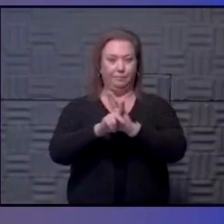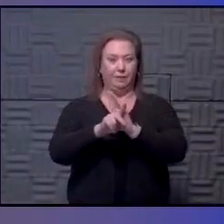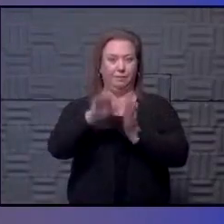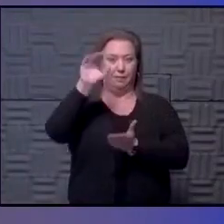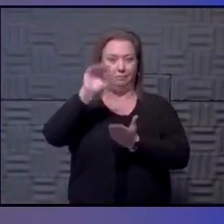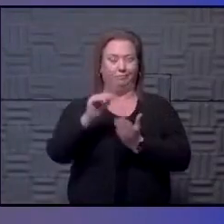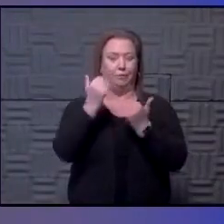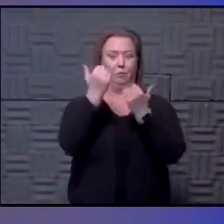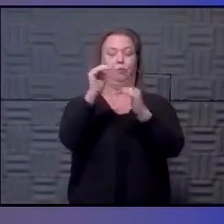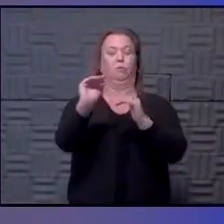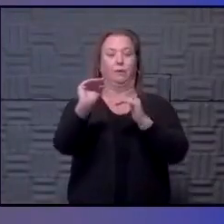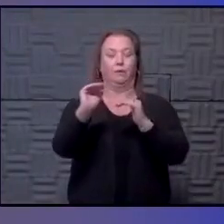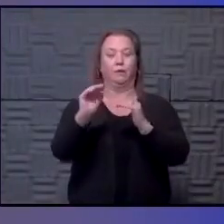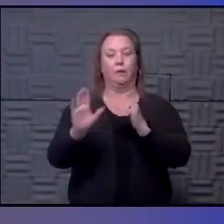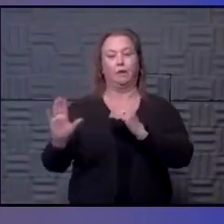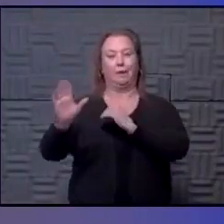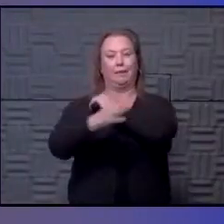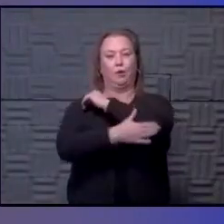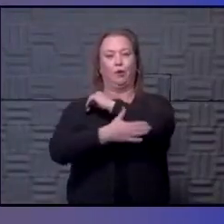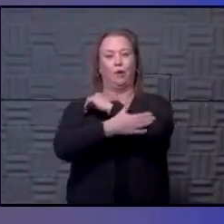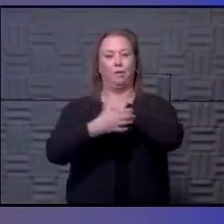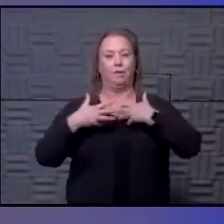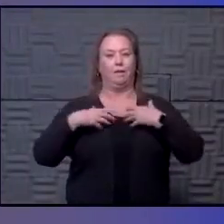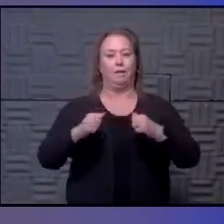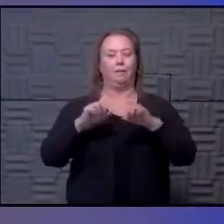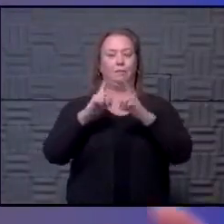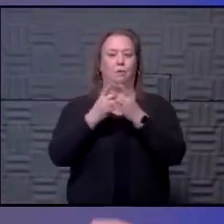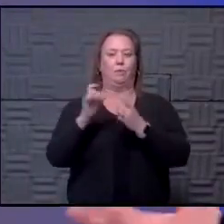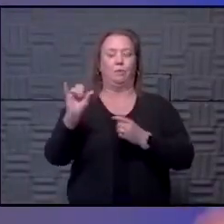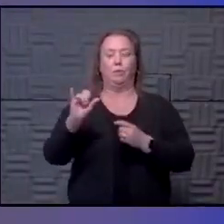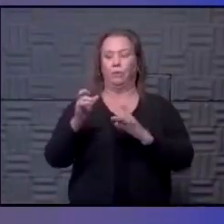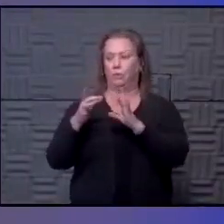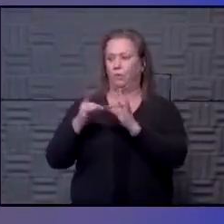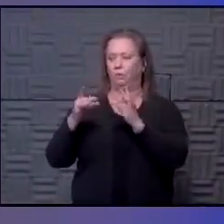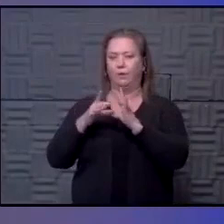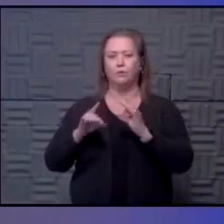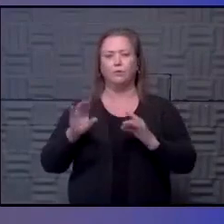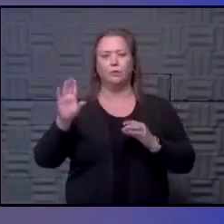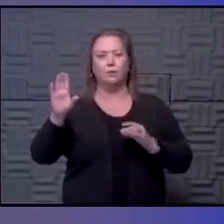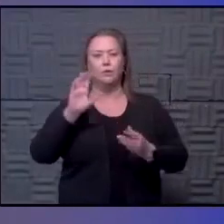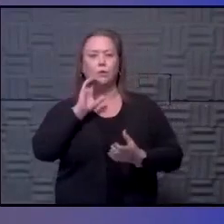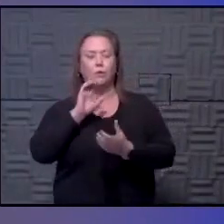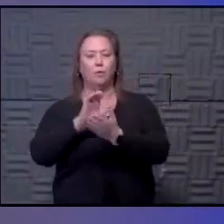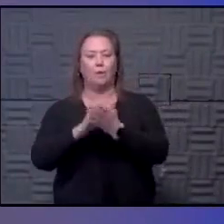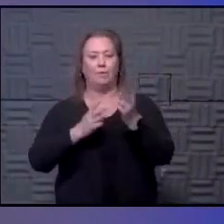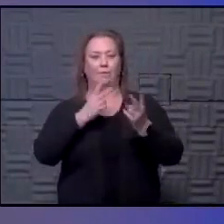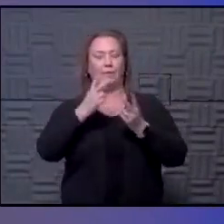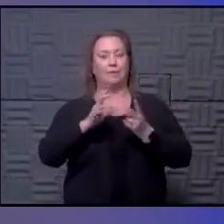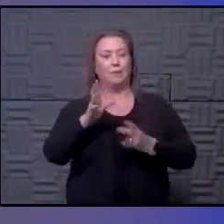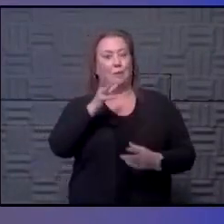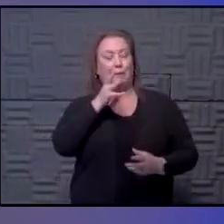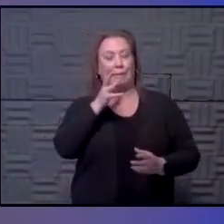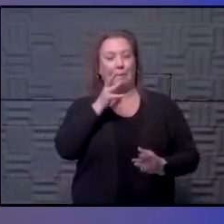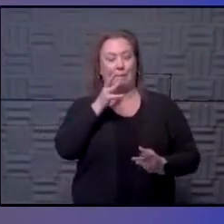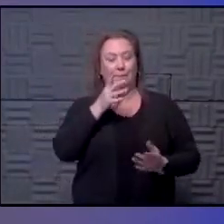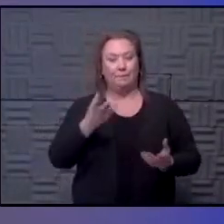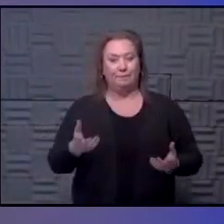restrictions, and that might be driven by their county health department. But you mentioned earlier that your wife is going to visit her mom,